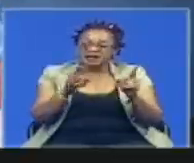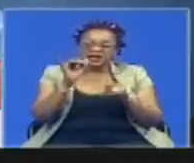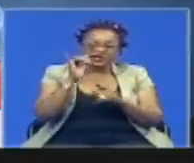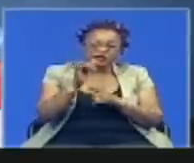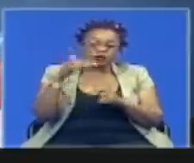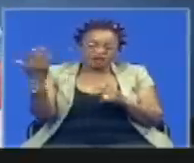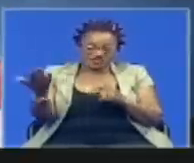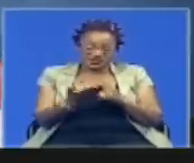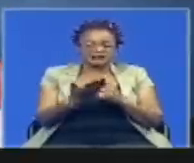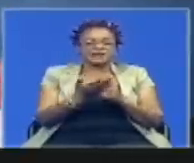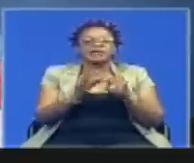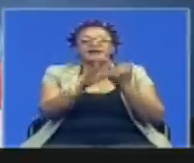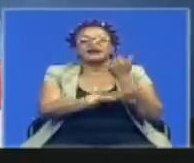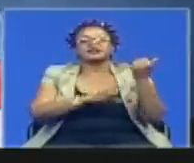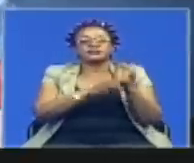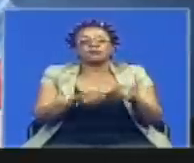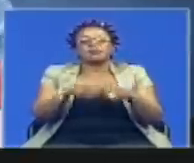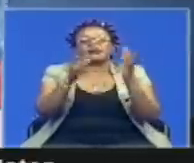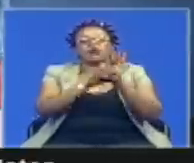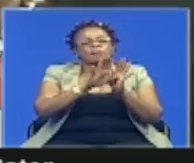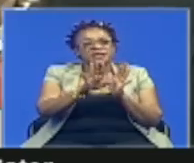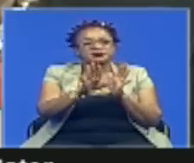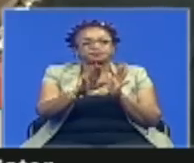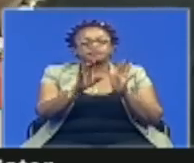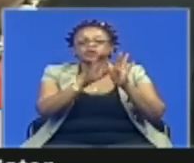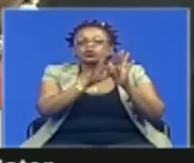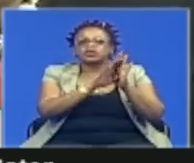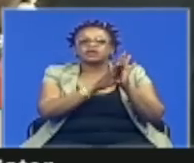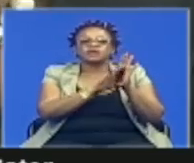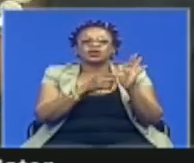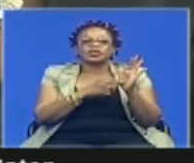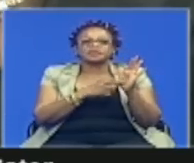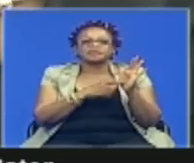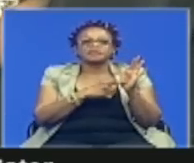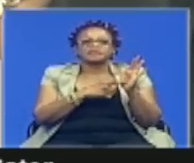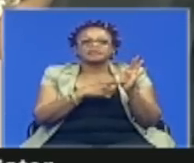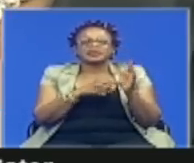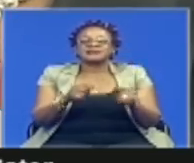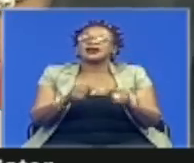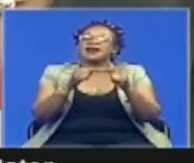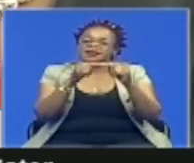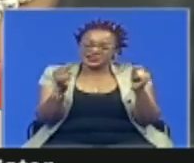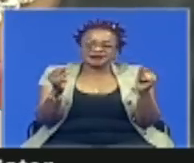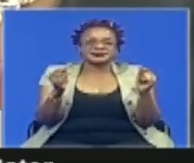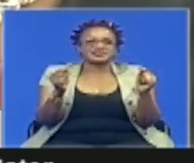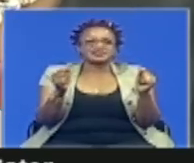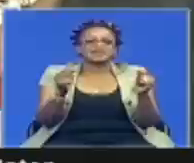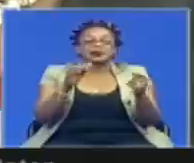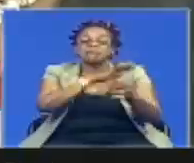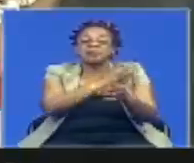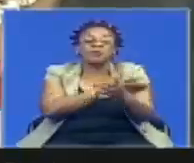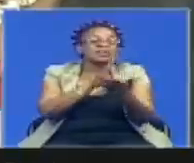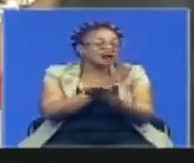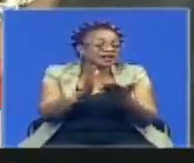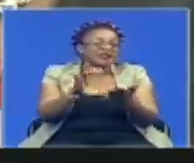to break its own laws, because the constitution is tailored against power sharing, and that's what we are looking